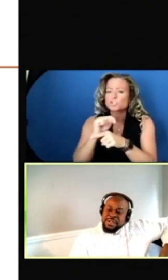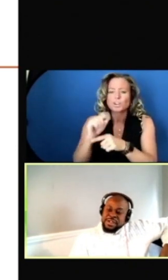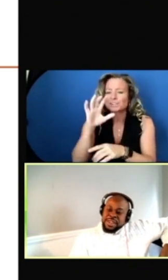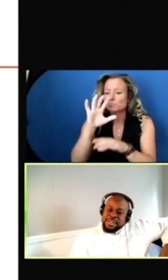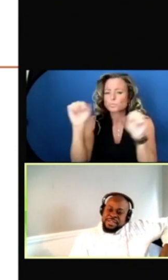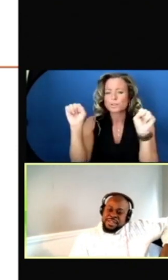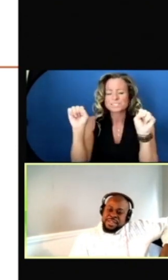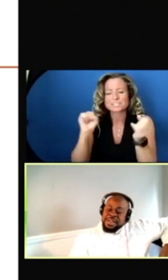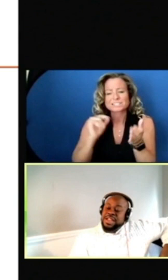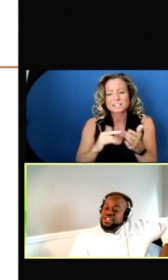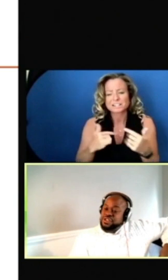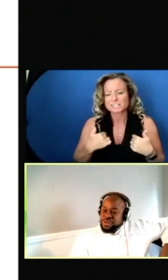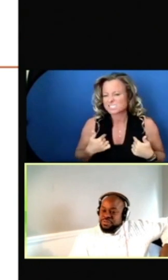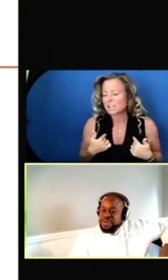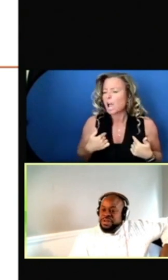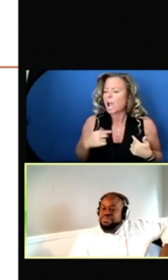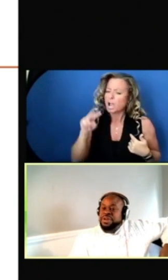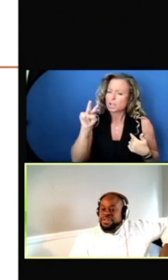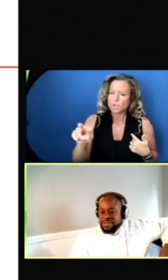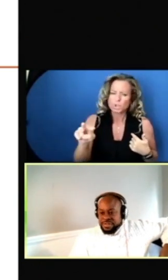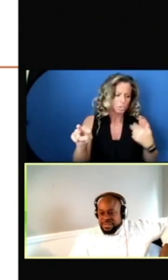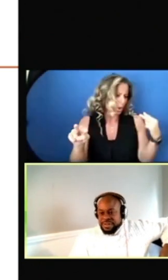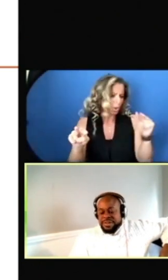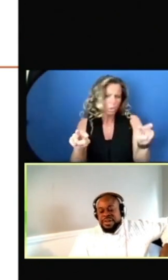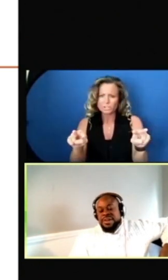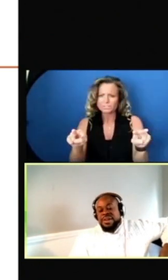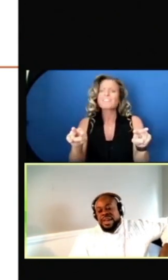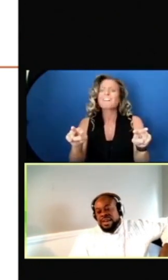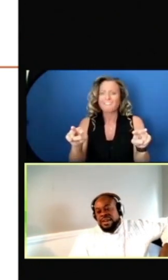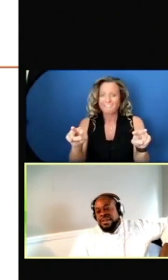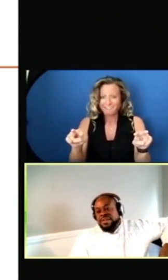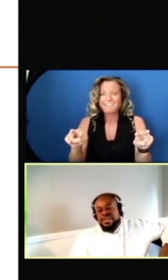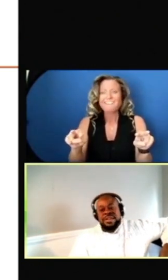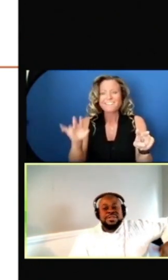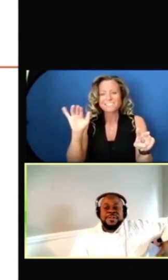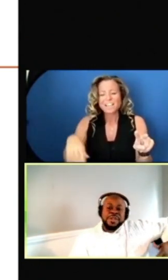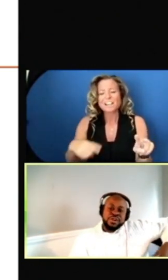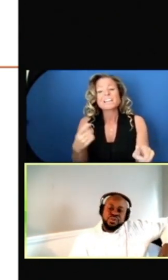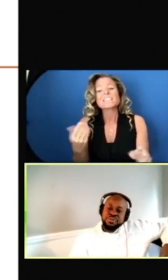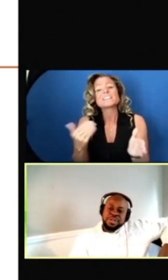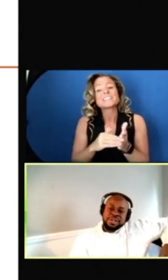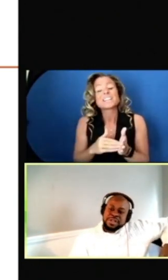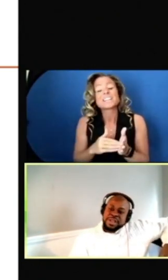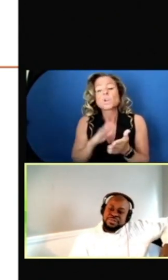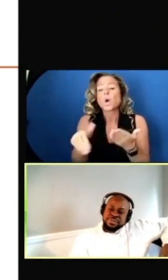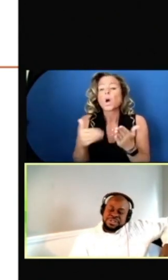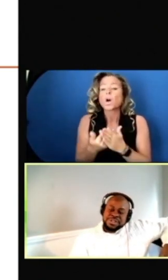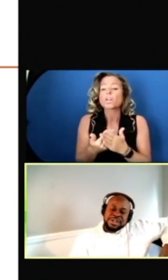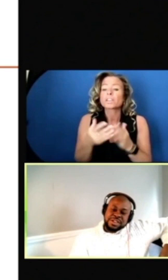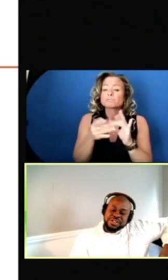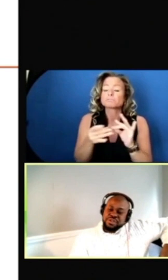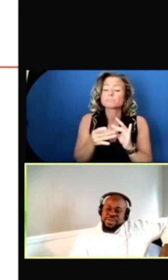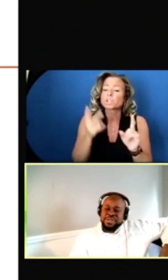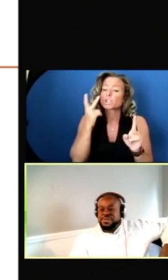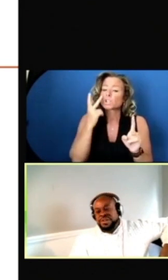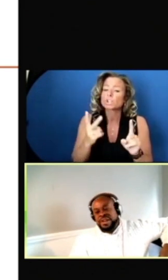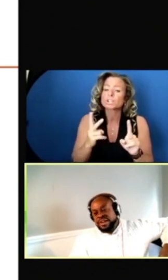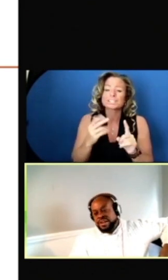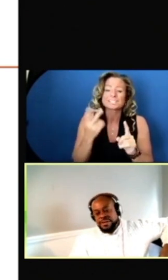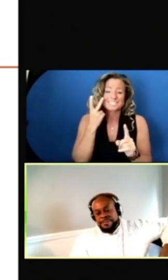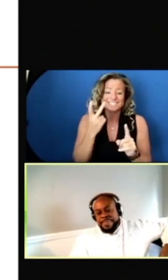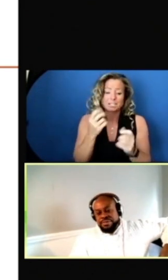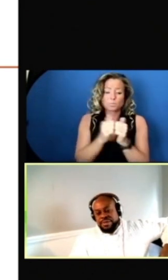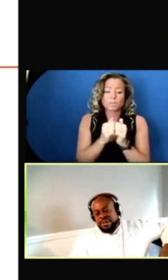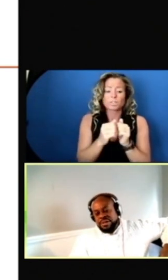I started looking at the connection between the presidency and the stuff that I normally look at, which is the connection between